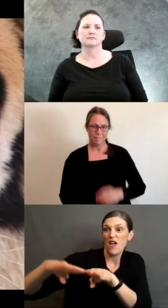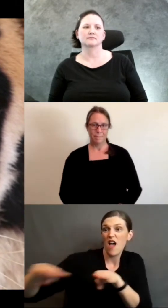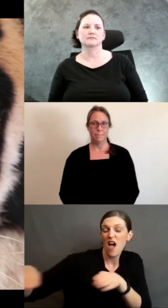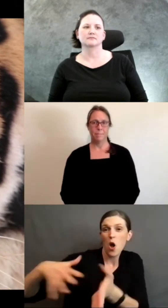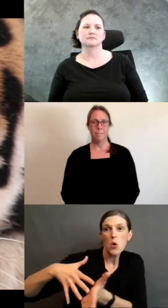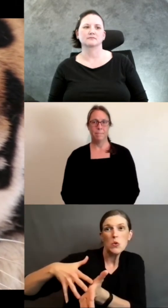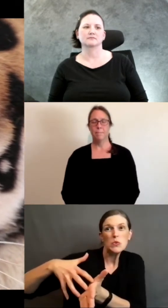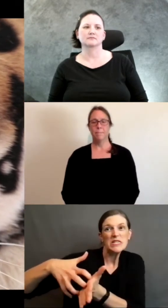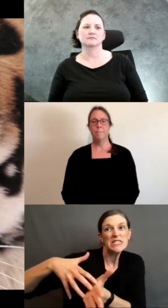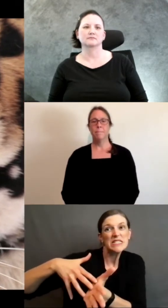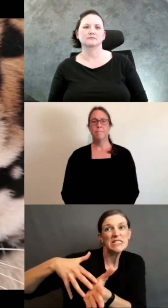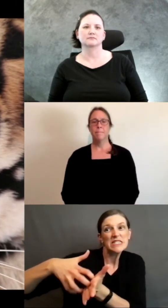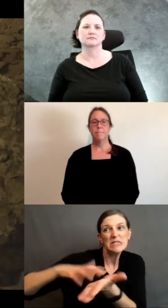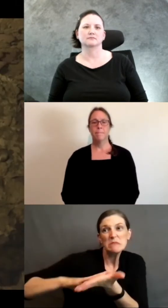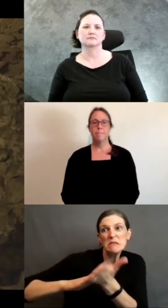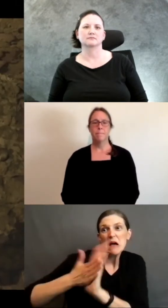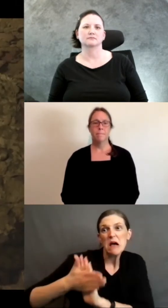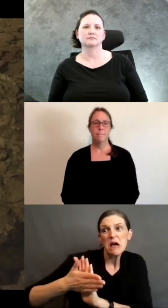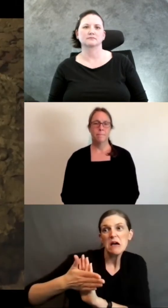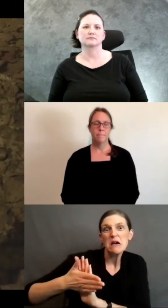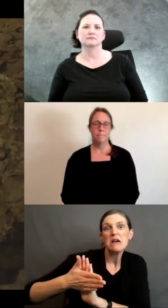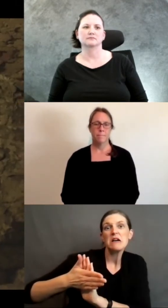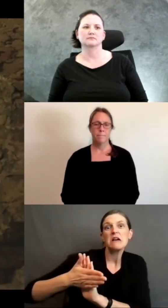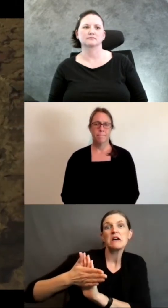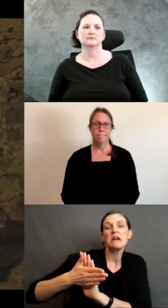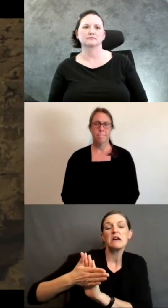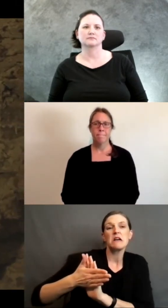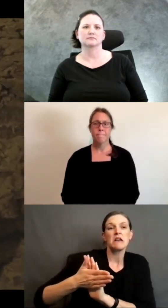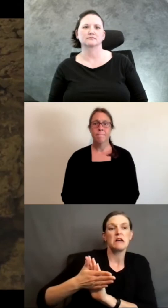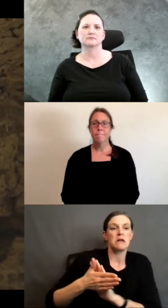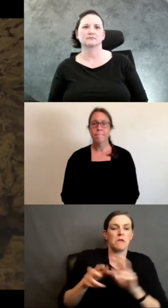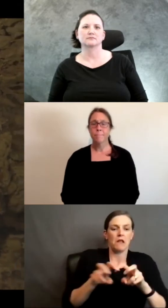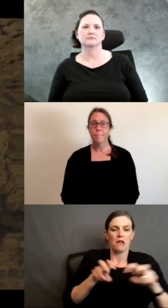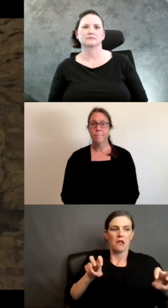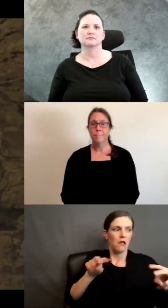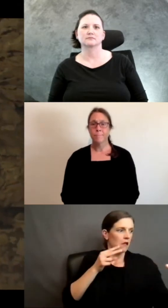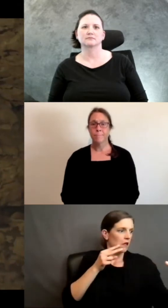force. They look at each other in fear.